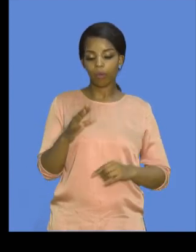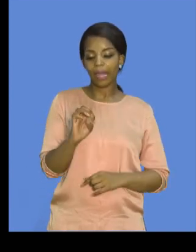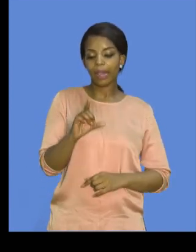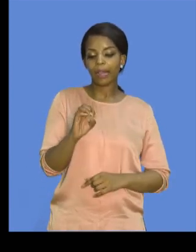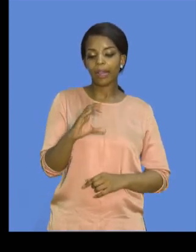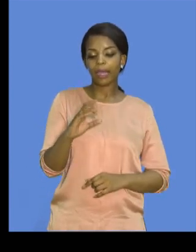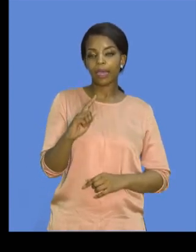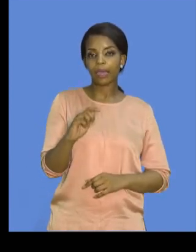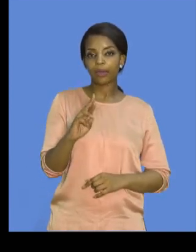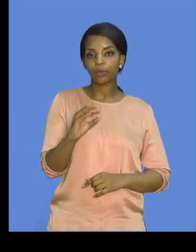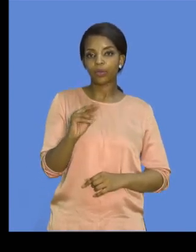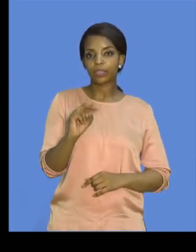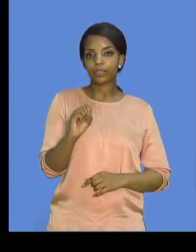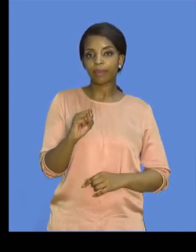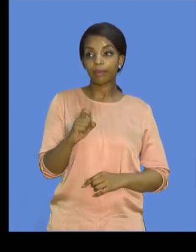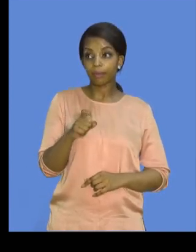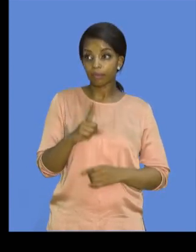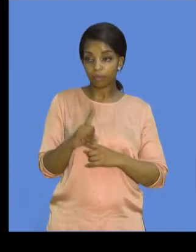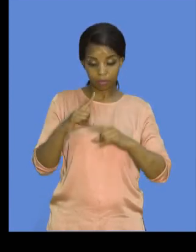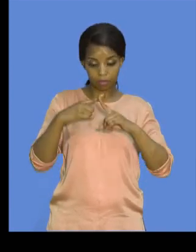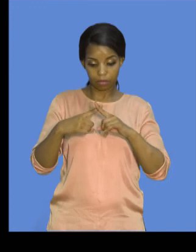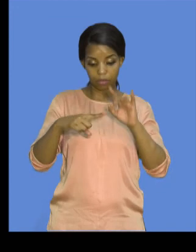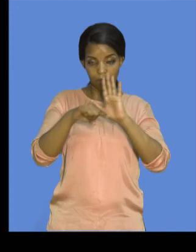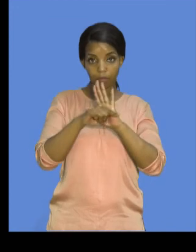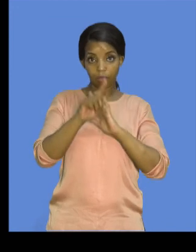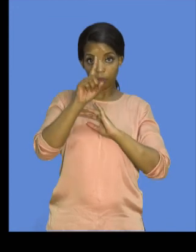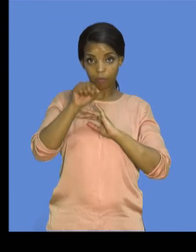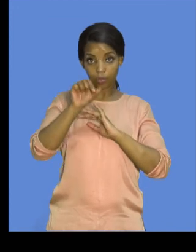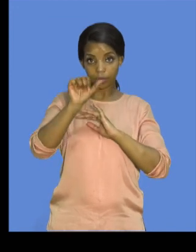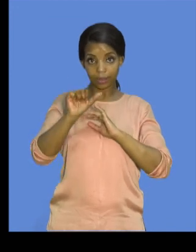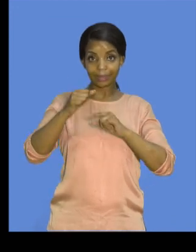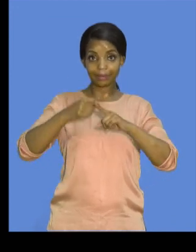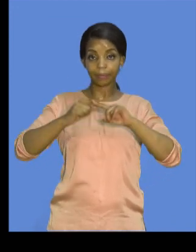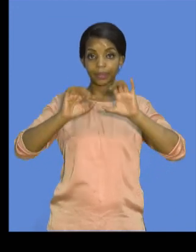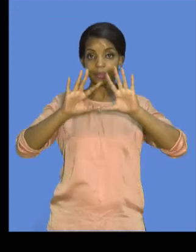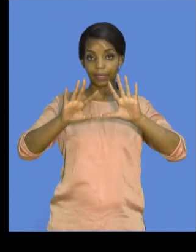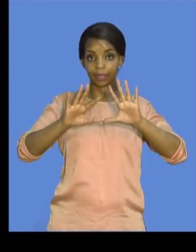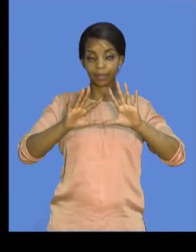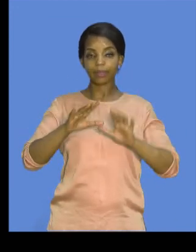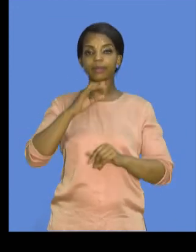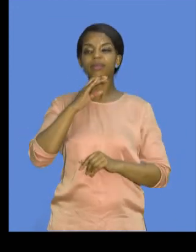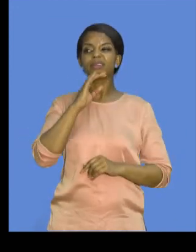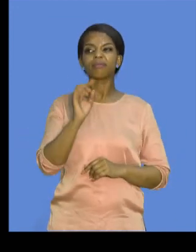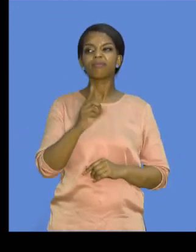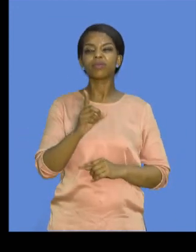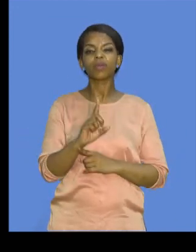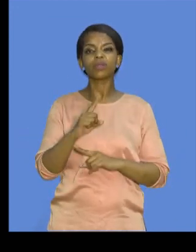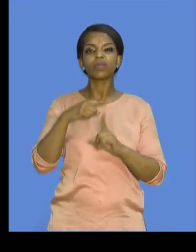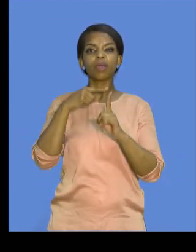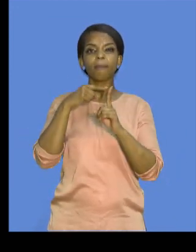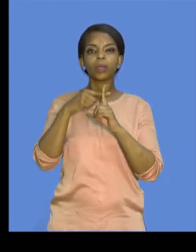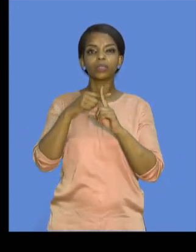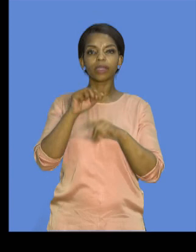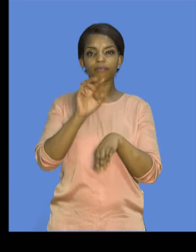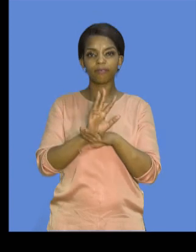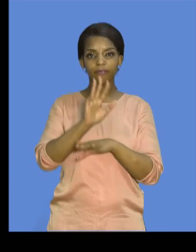this is multiplied by negative 1,6 times 10 exponent negative 19, right? So if we